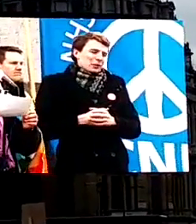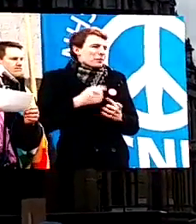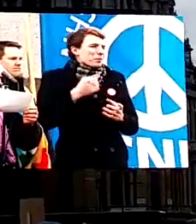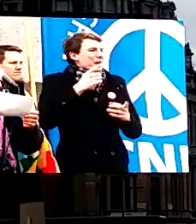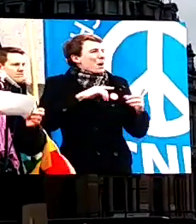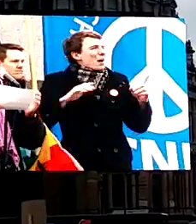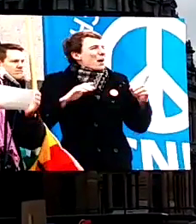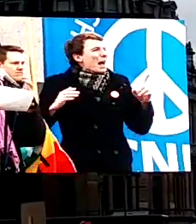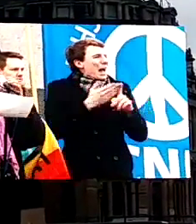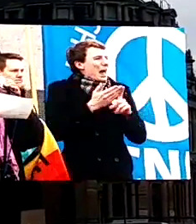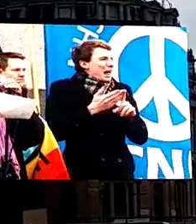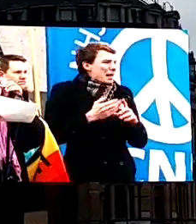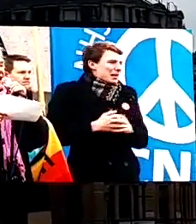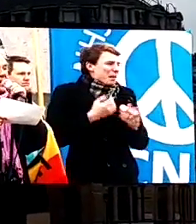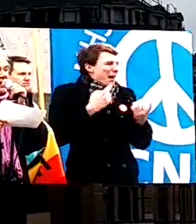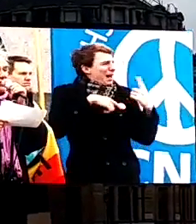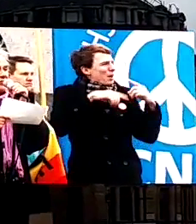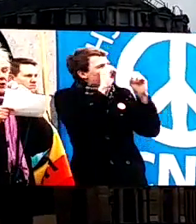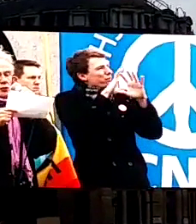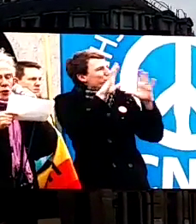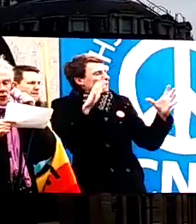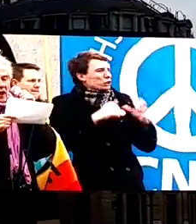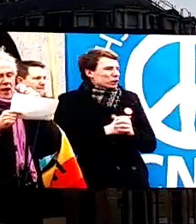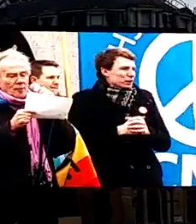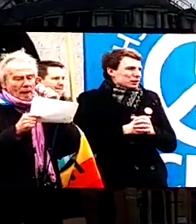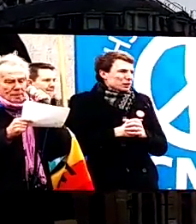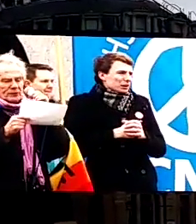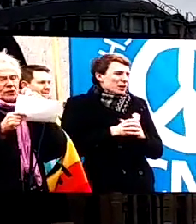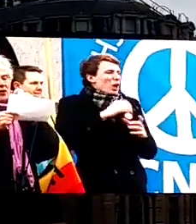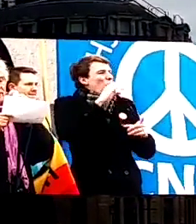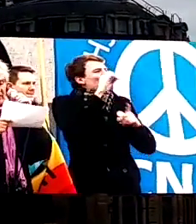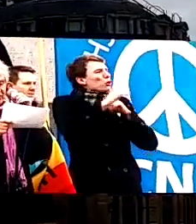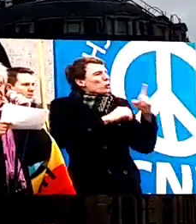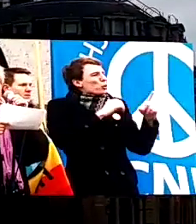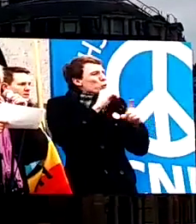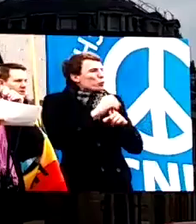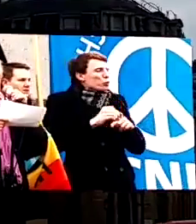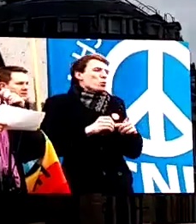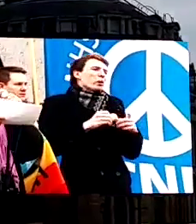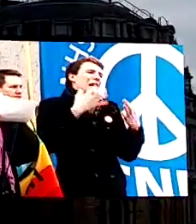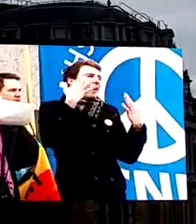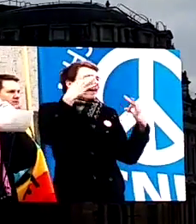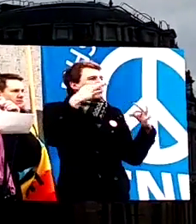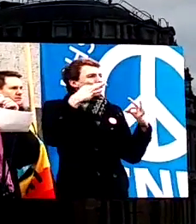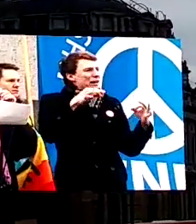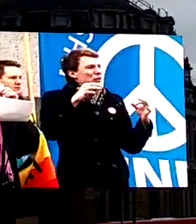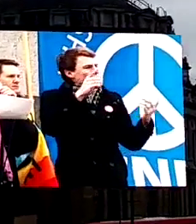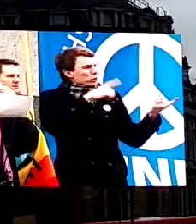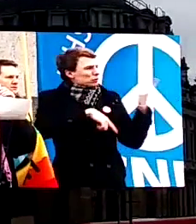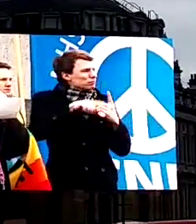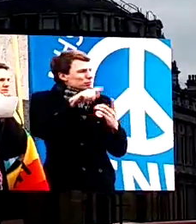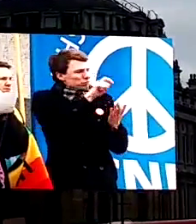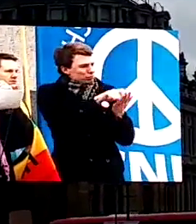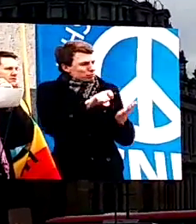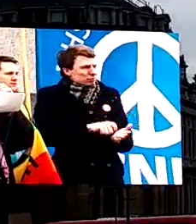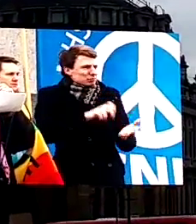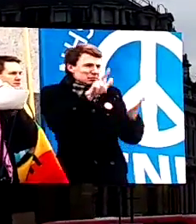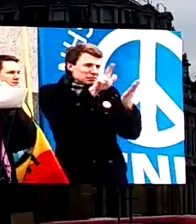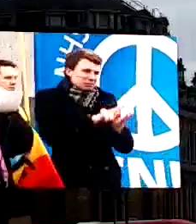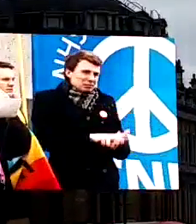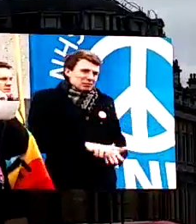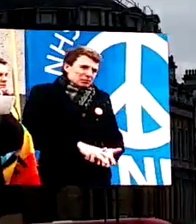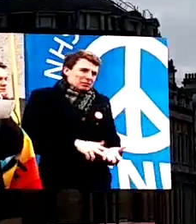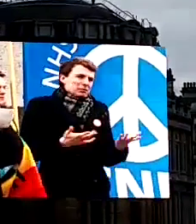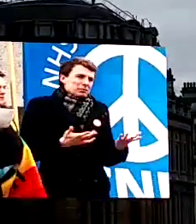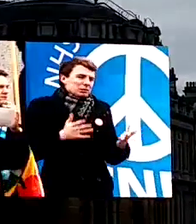the reality of our visions is a nuclear weapons convention which legally, verifiably,